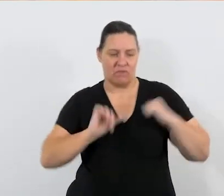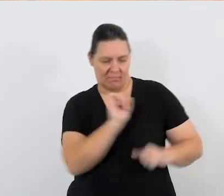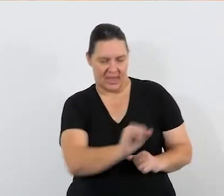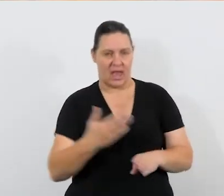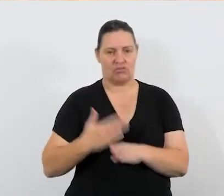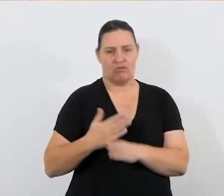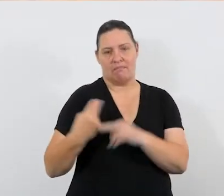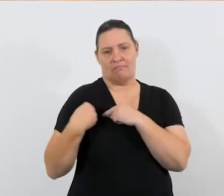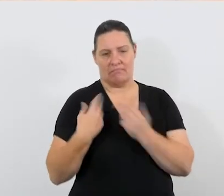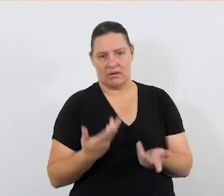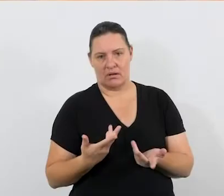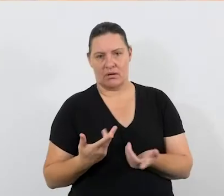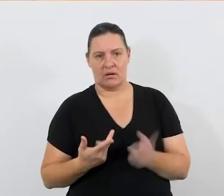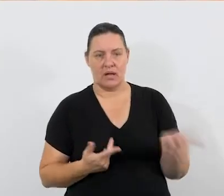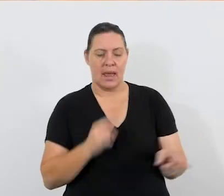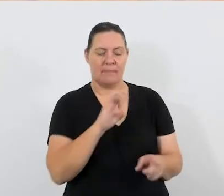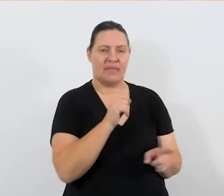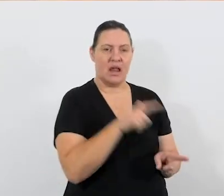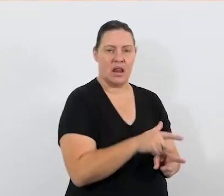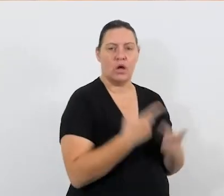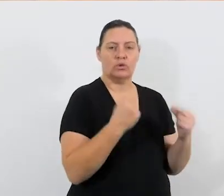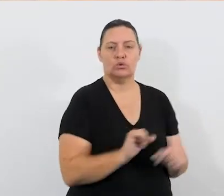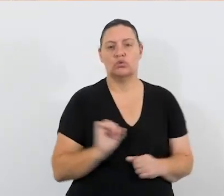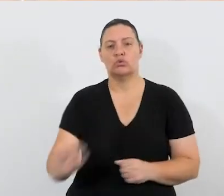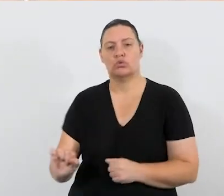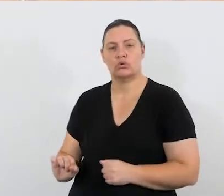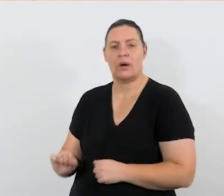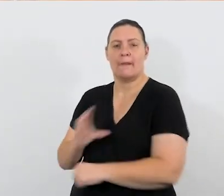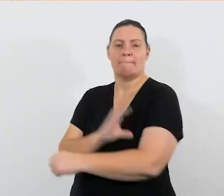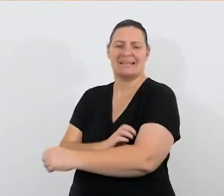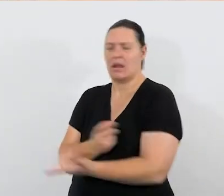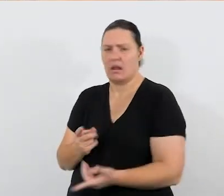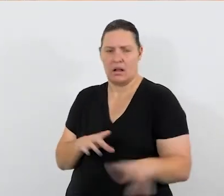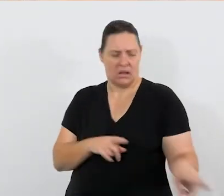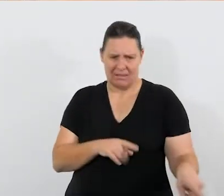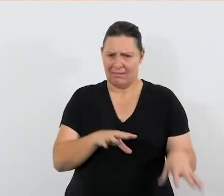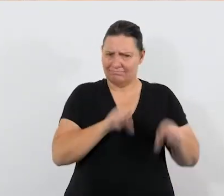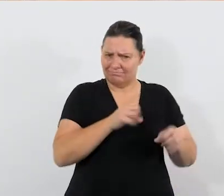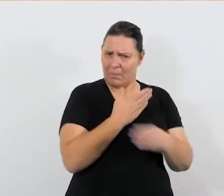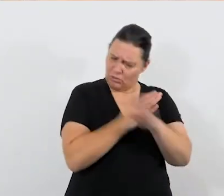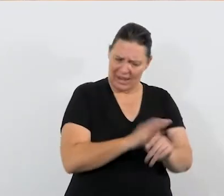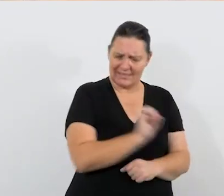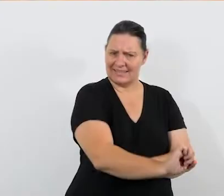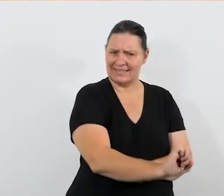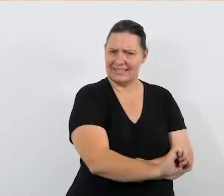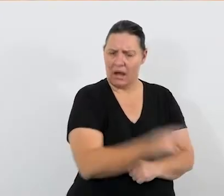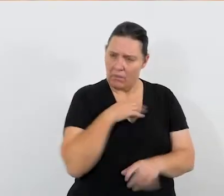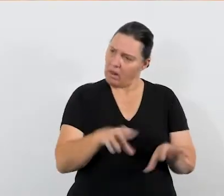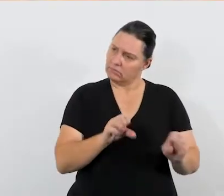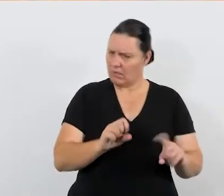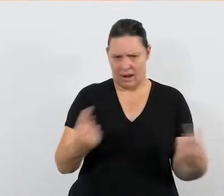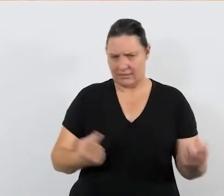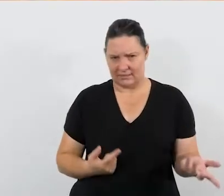to perform certain functions. So you can't find an epithelial cell performing the duty of a muscle cell. We cannot find that, because